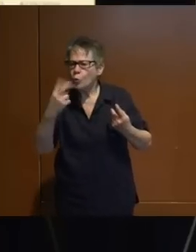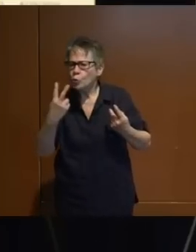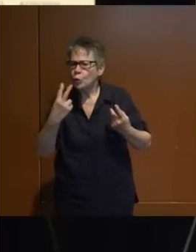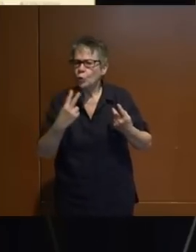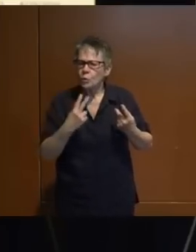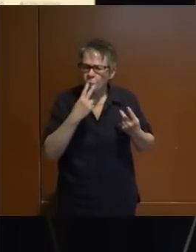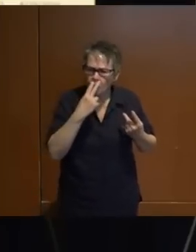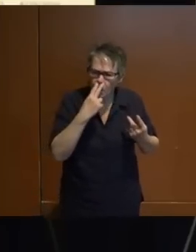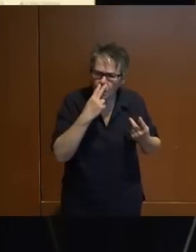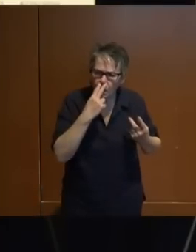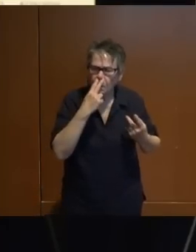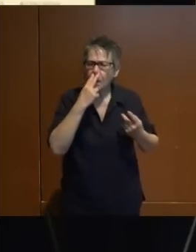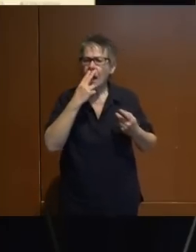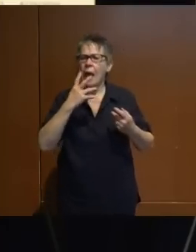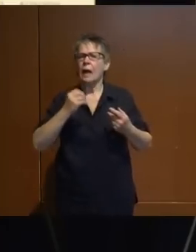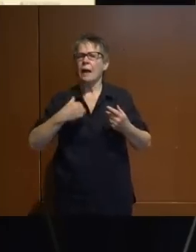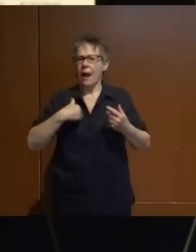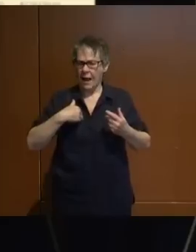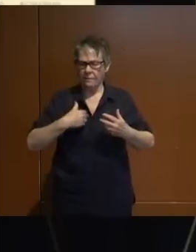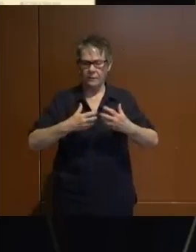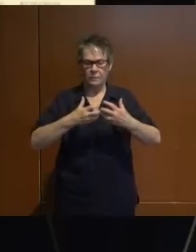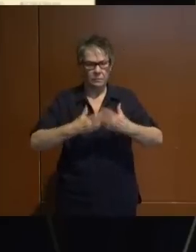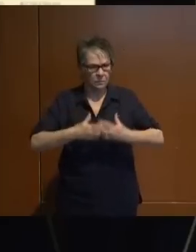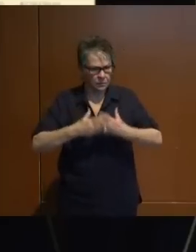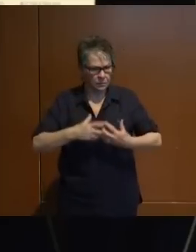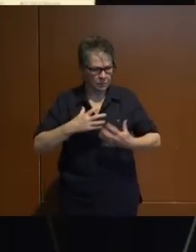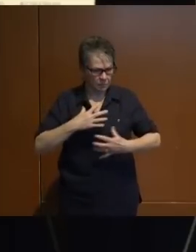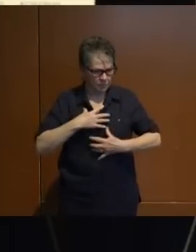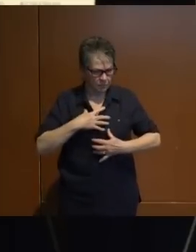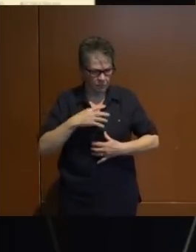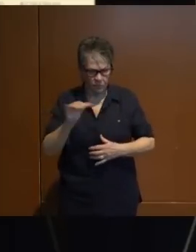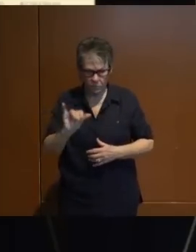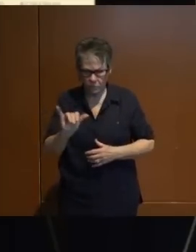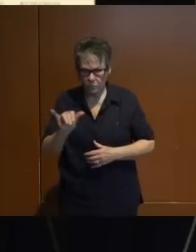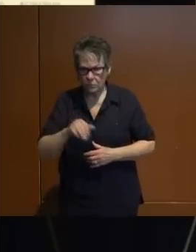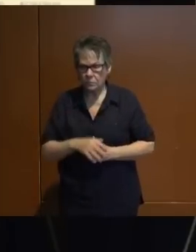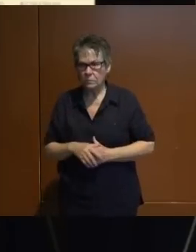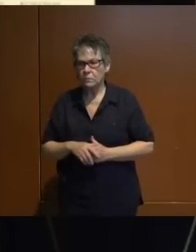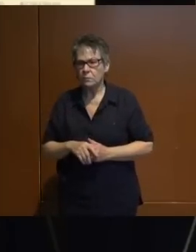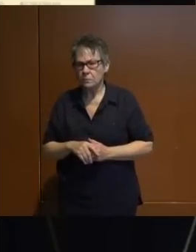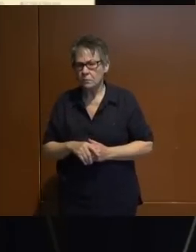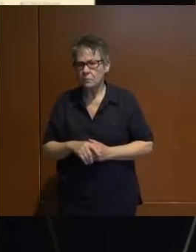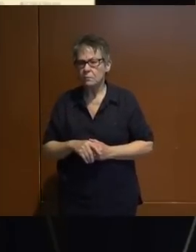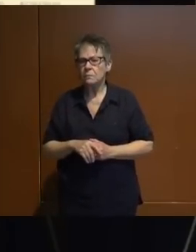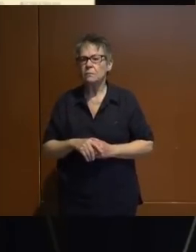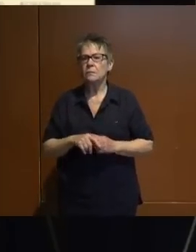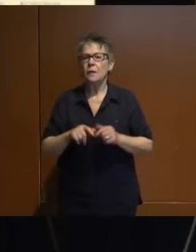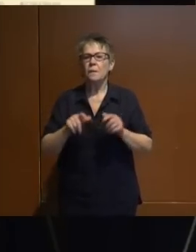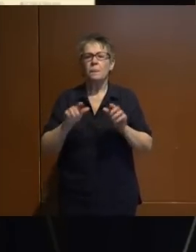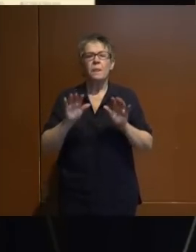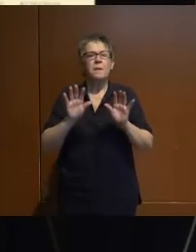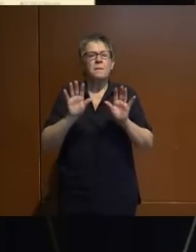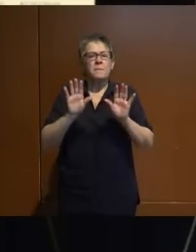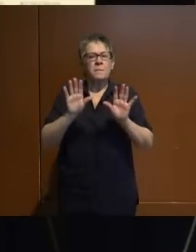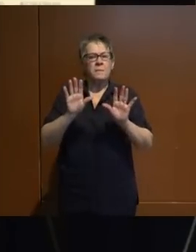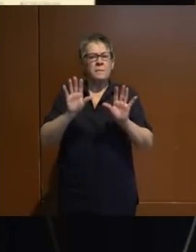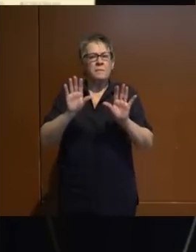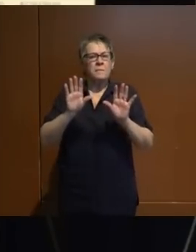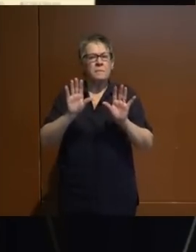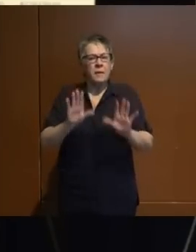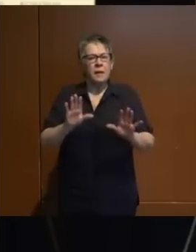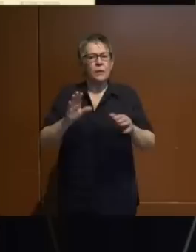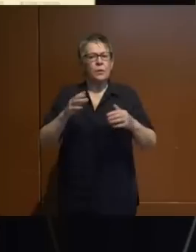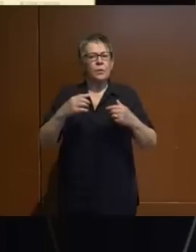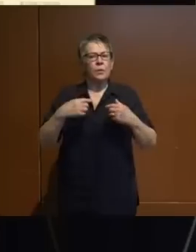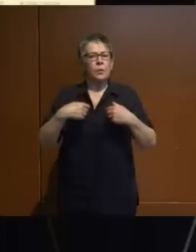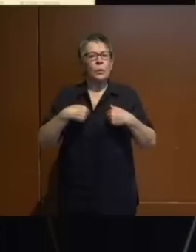well. We've chosen to keep the intensivists, the pulmonologists, the critical care nurses